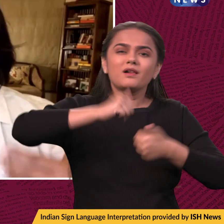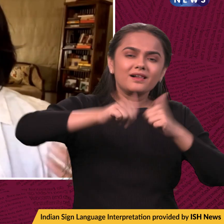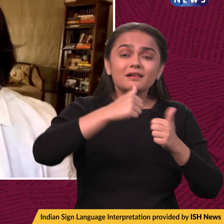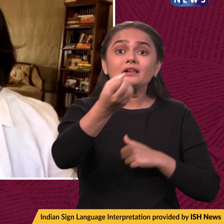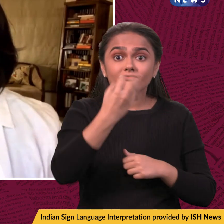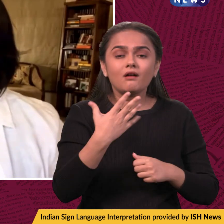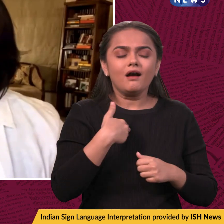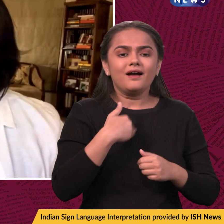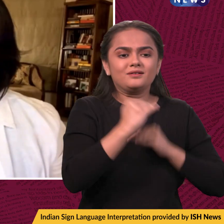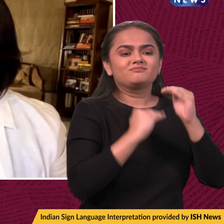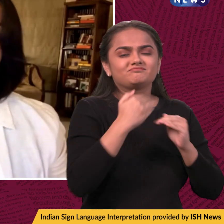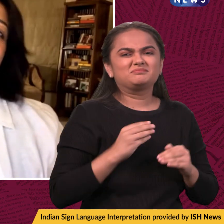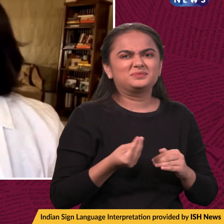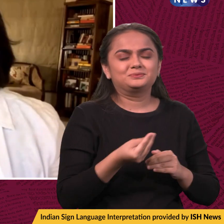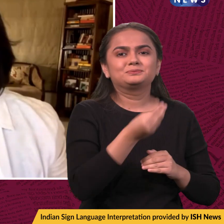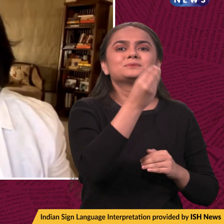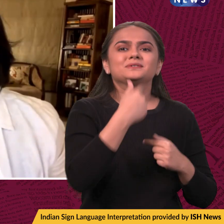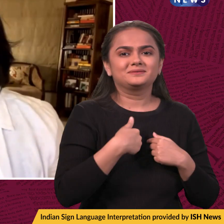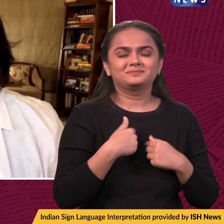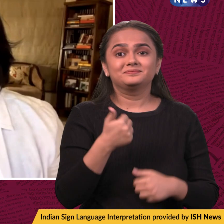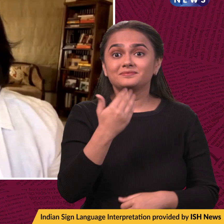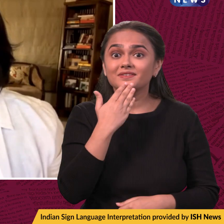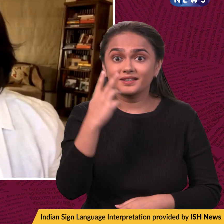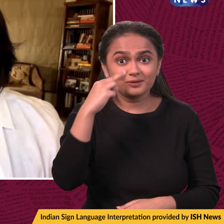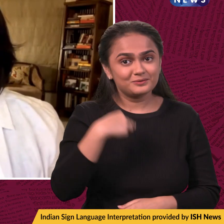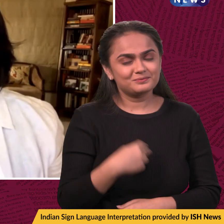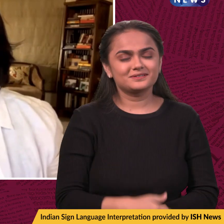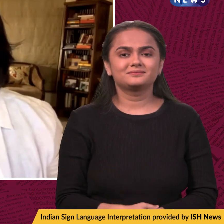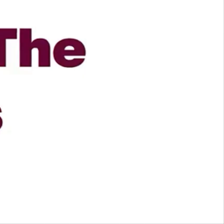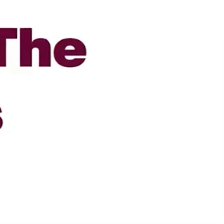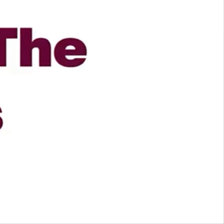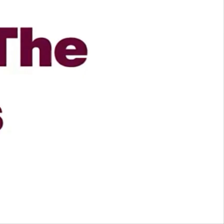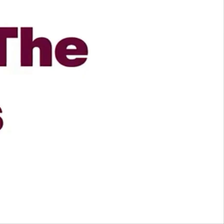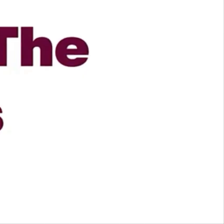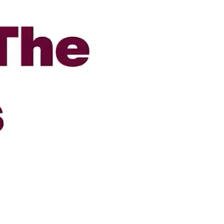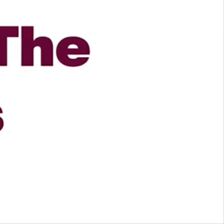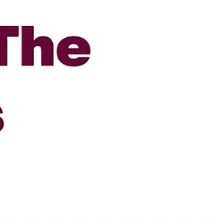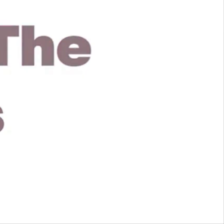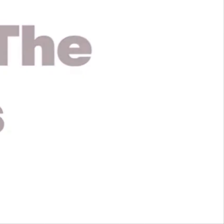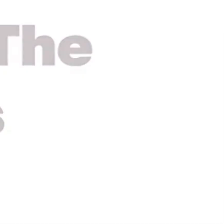in order to improve our design of our product. Thank you so much for watching. Good night.